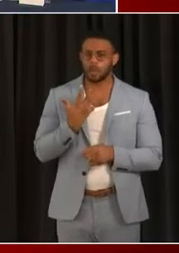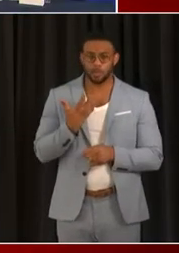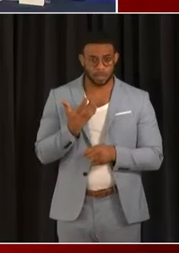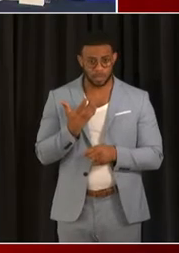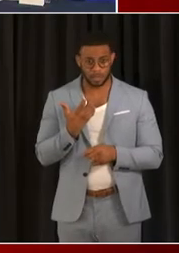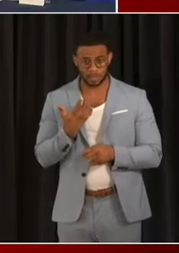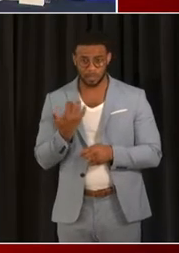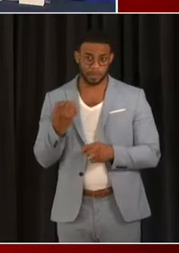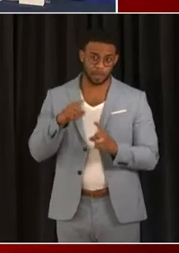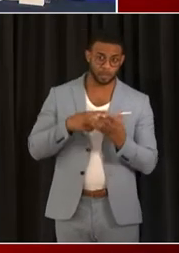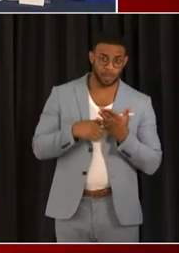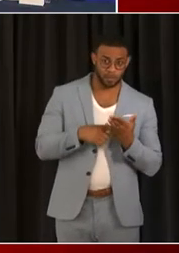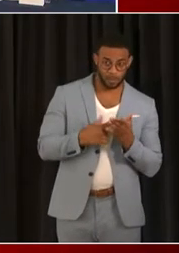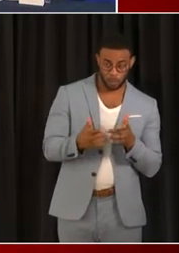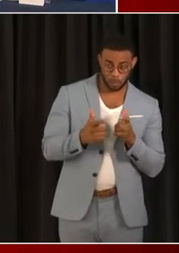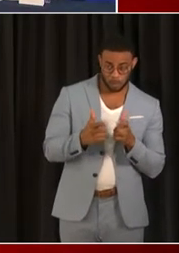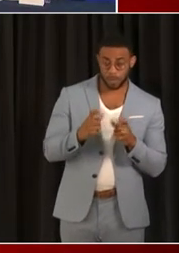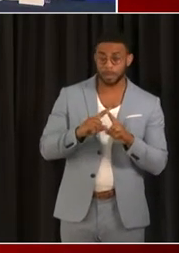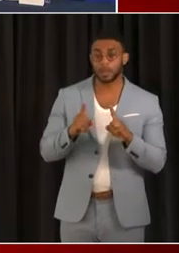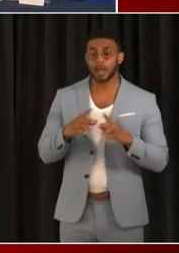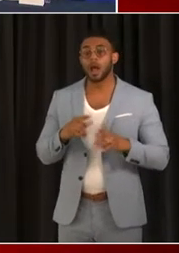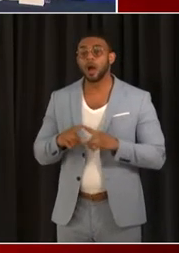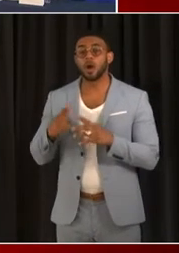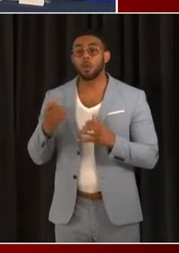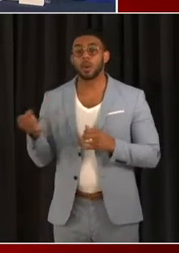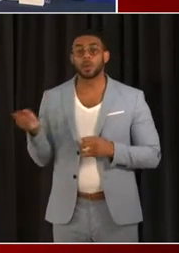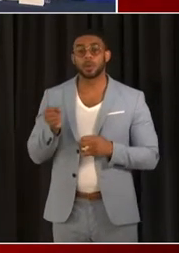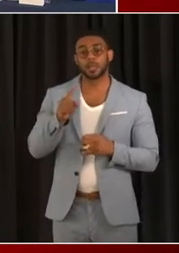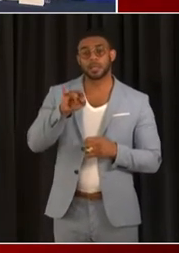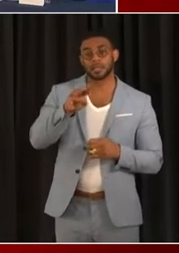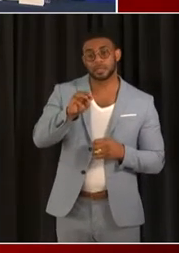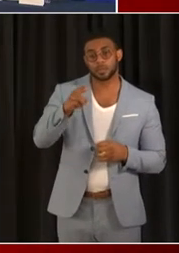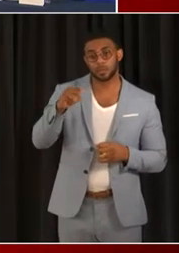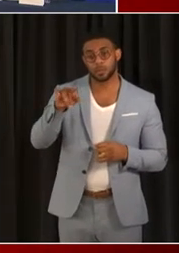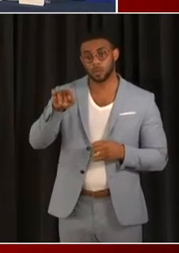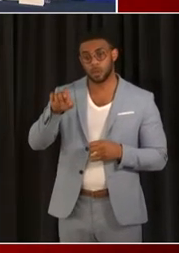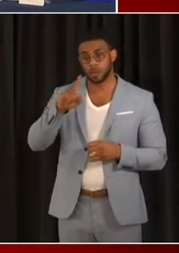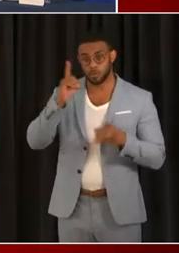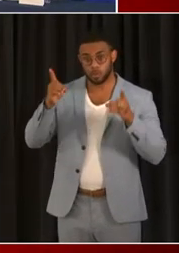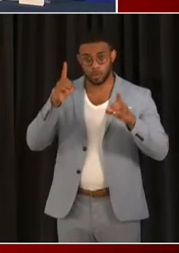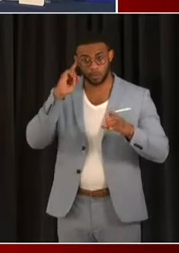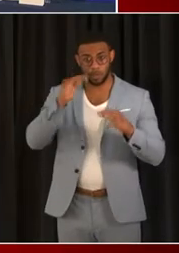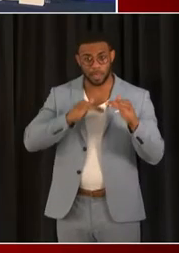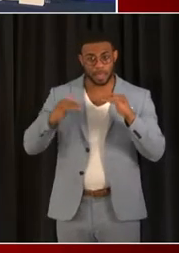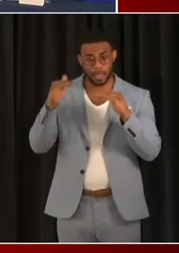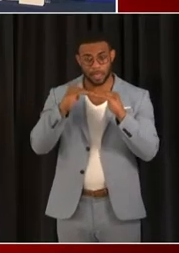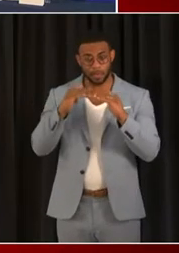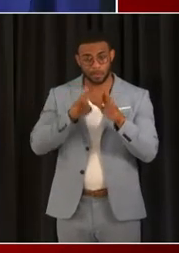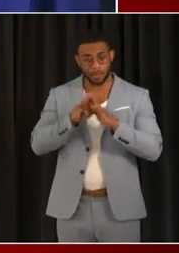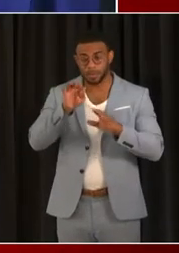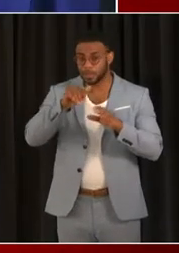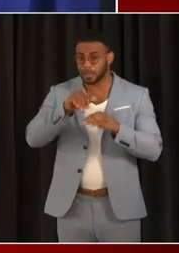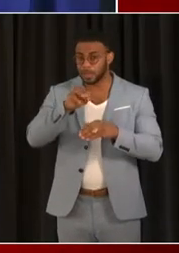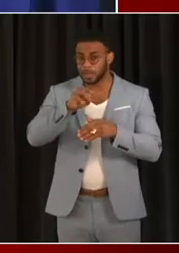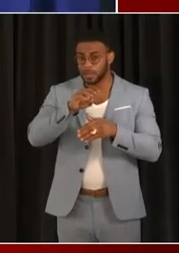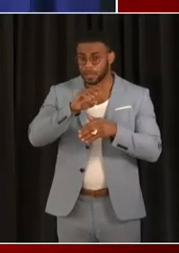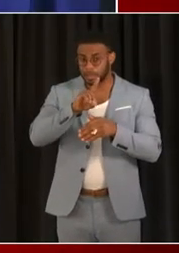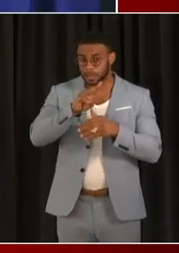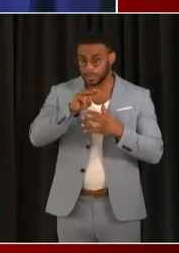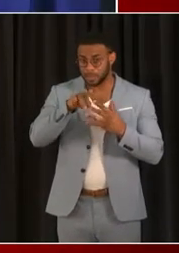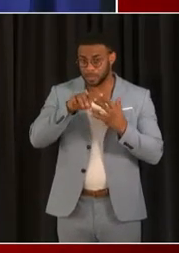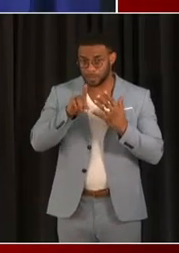want to get to the conversation very quickly, but I also want to bring in Tim White, who's the Director of Equitable Development in DMPED,